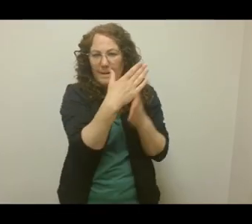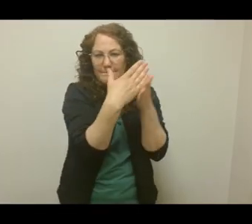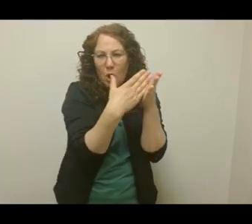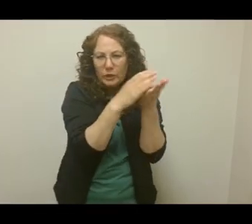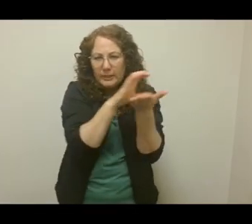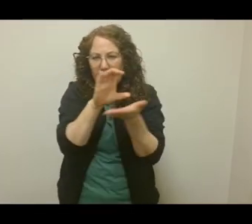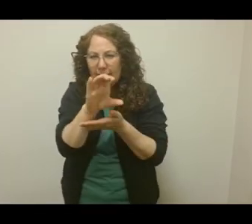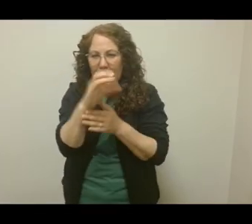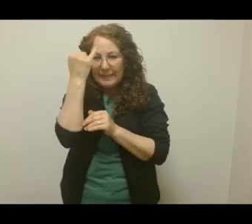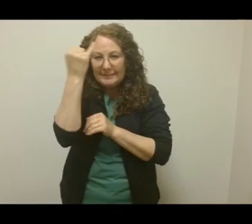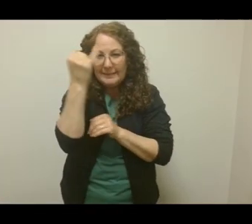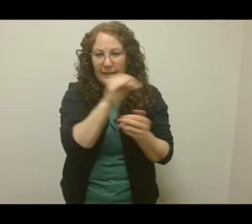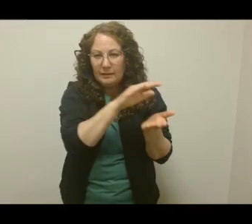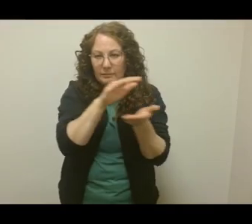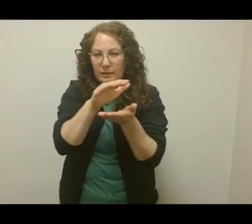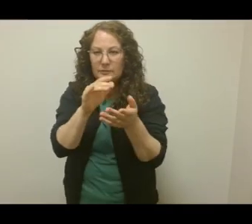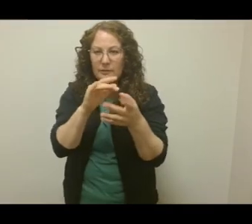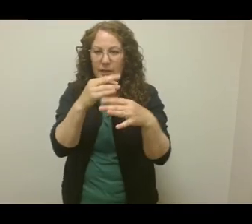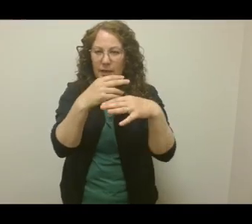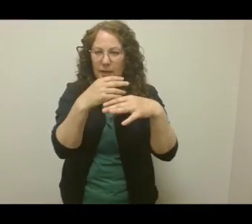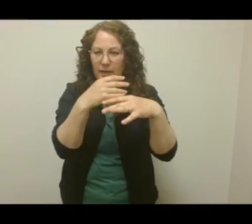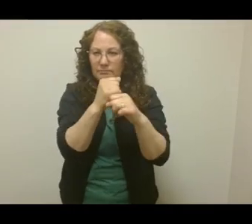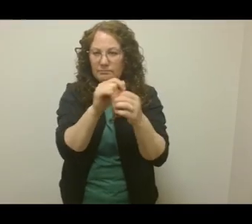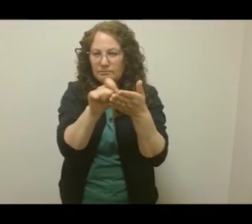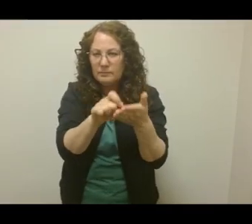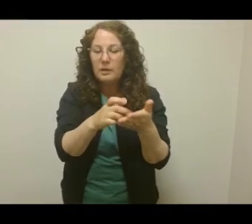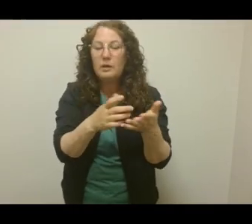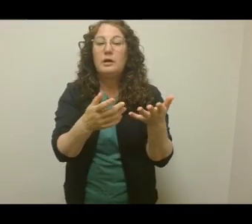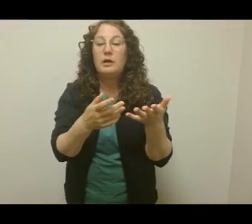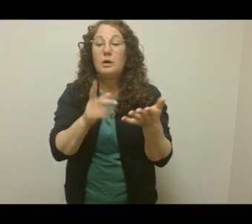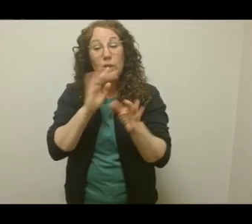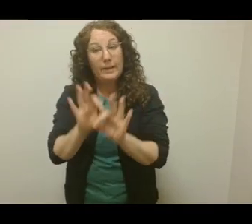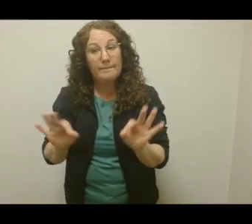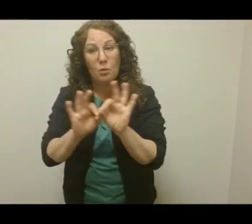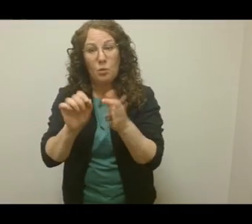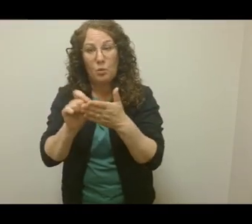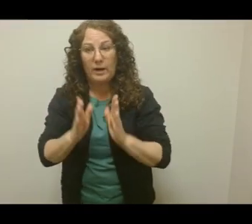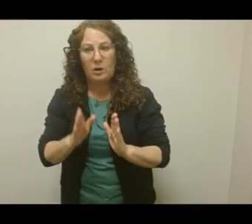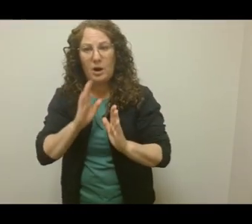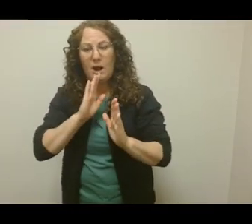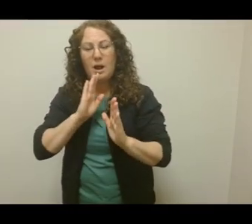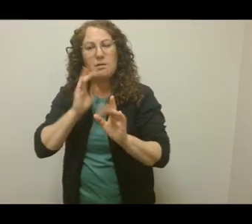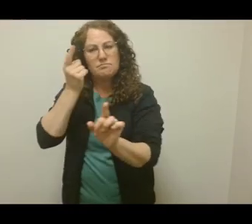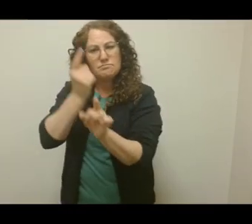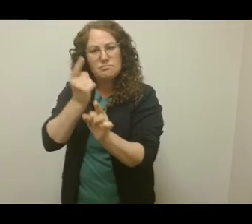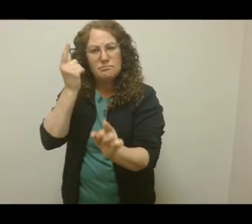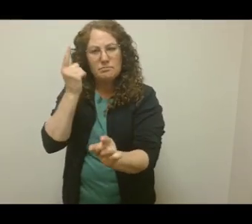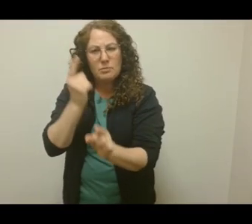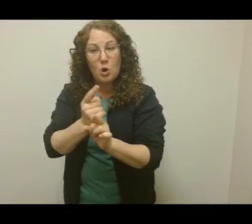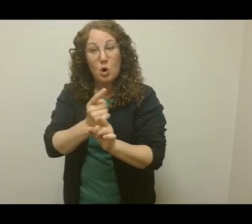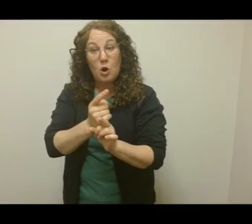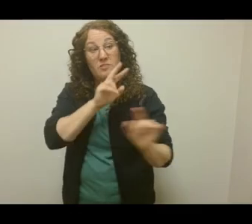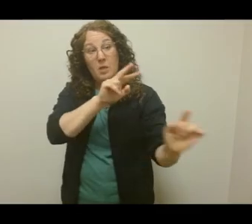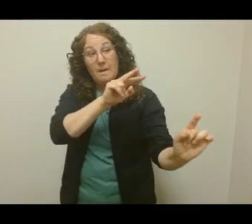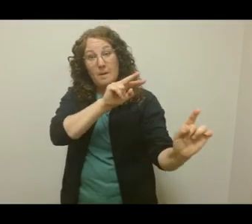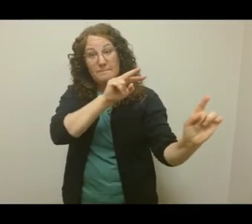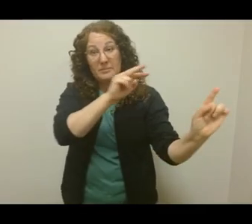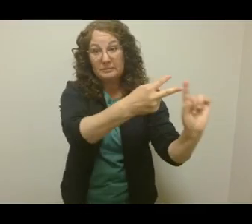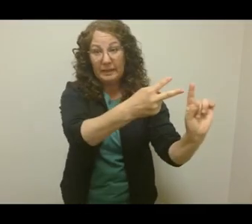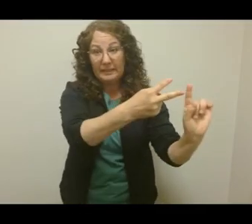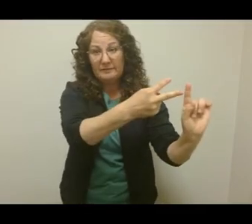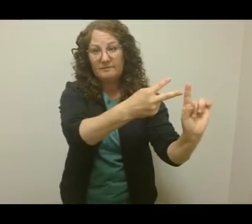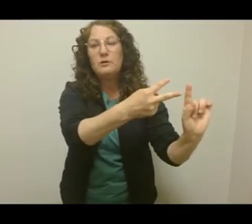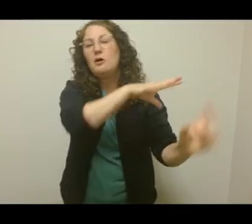idea from a source, it is very important that the writer accurately represents the point of view of the original